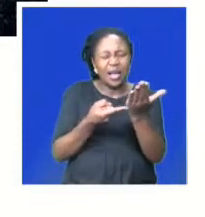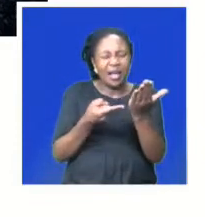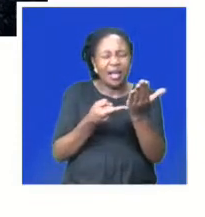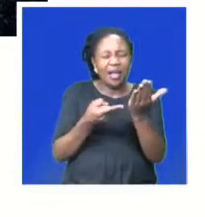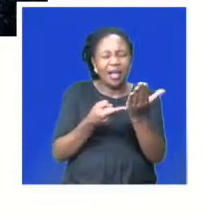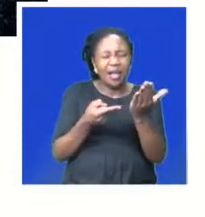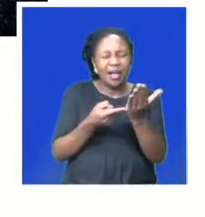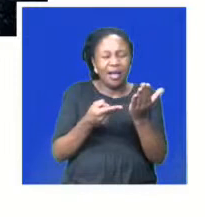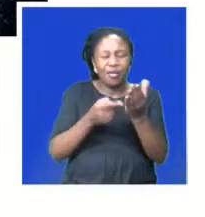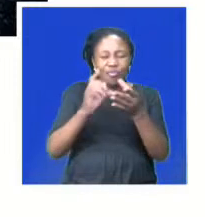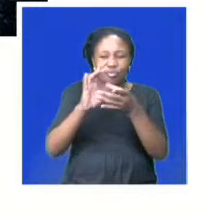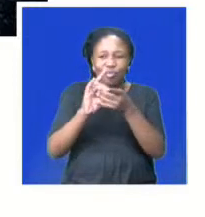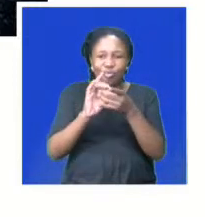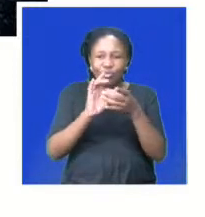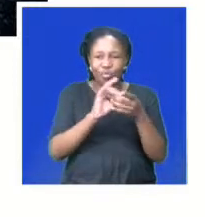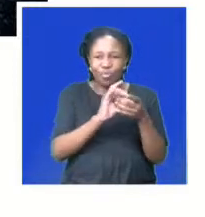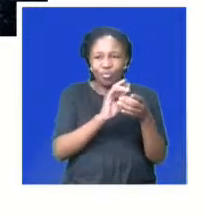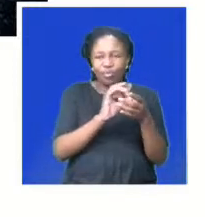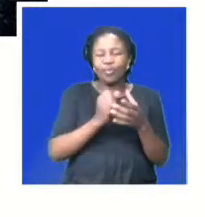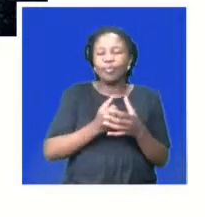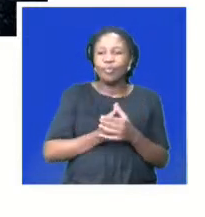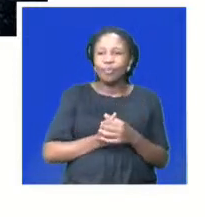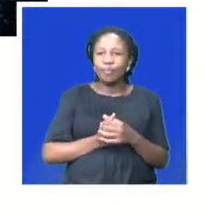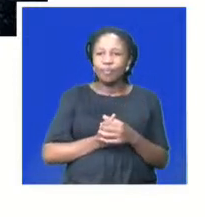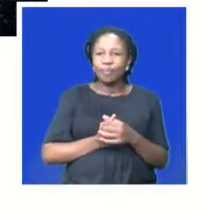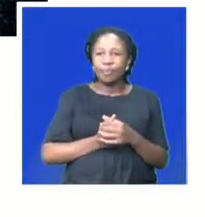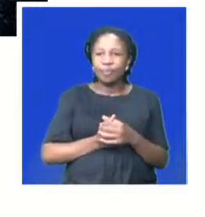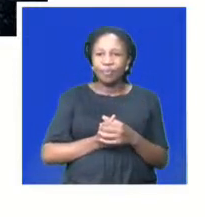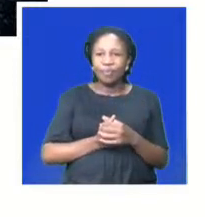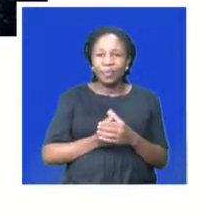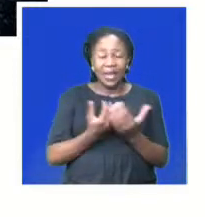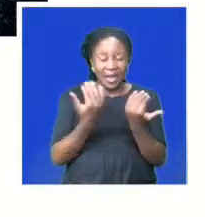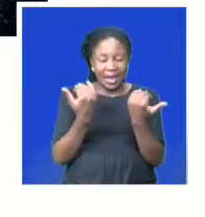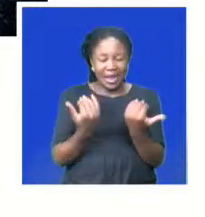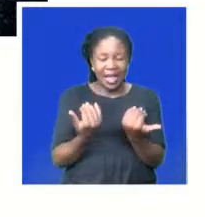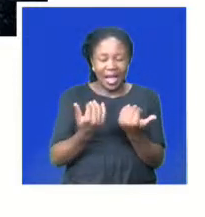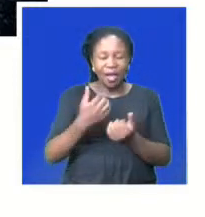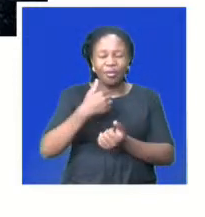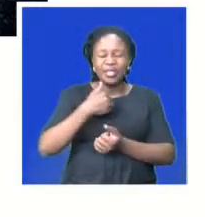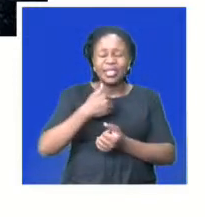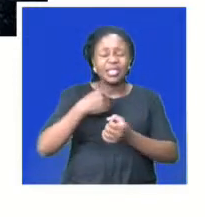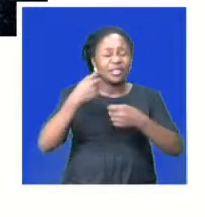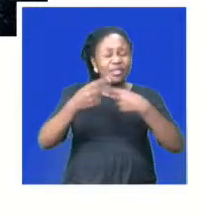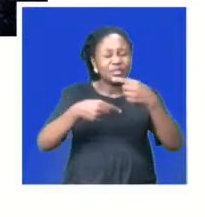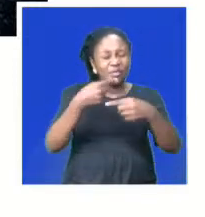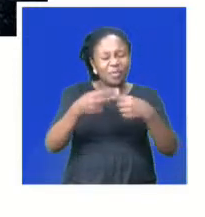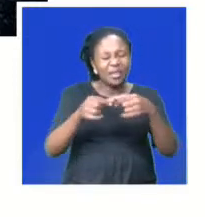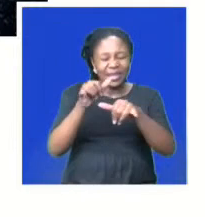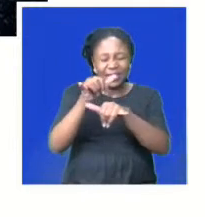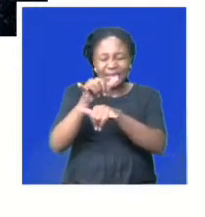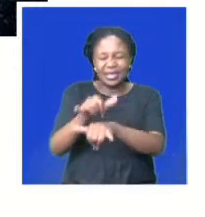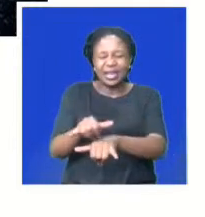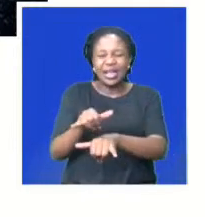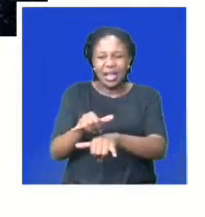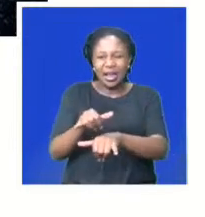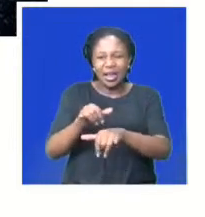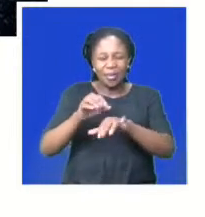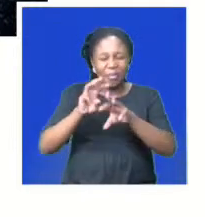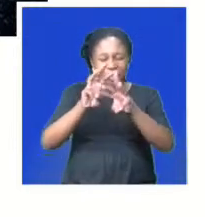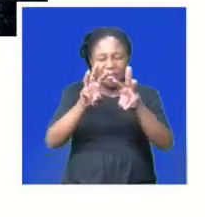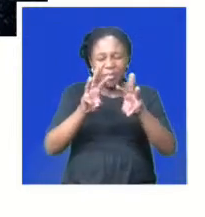All right, my friend, as we live in the environment, I have said earlier on that we explore